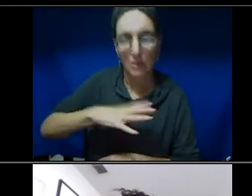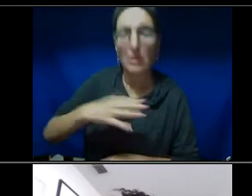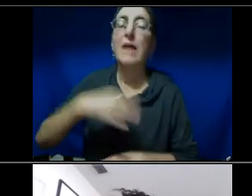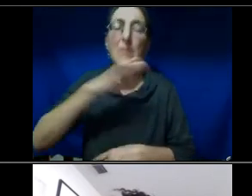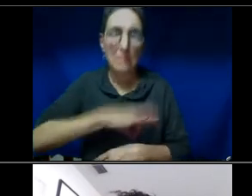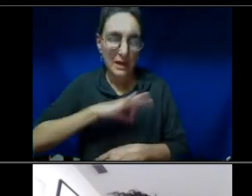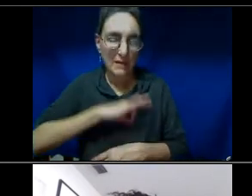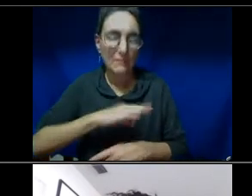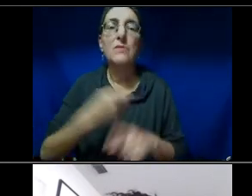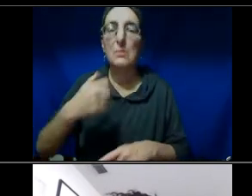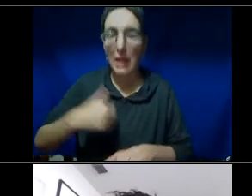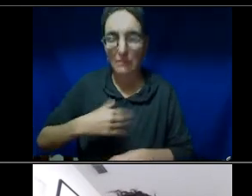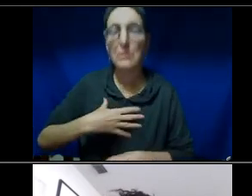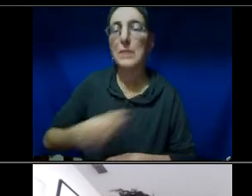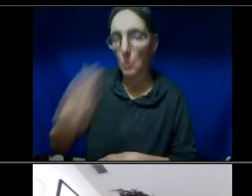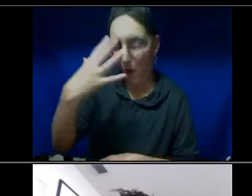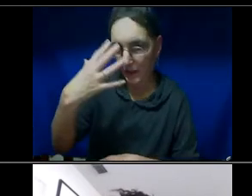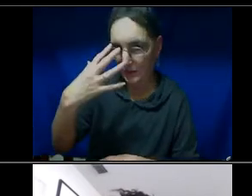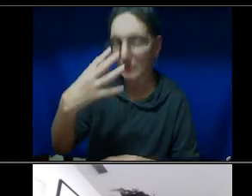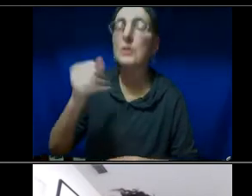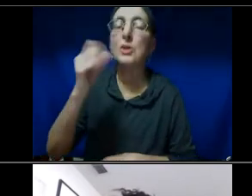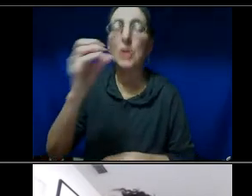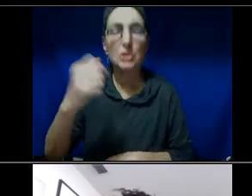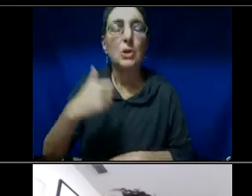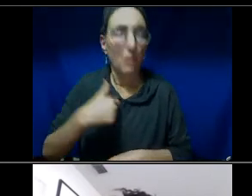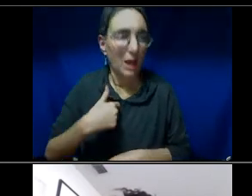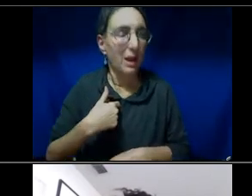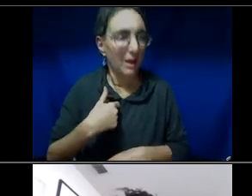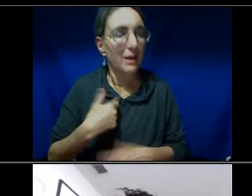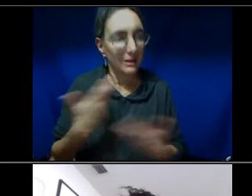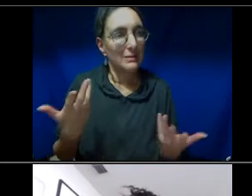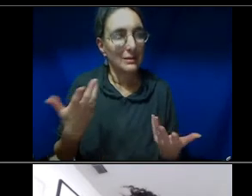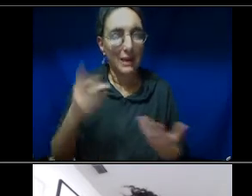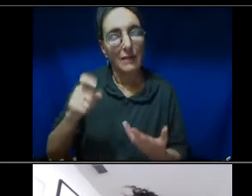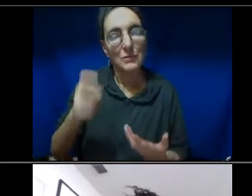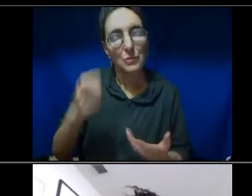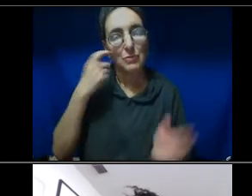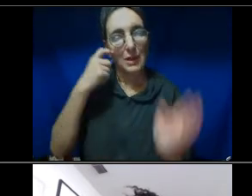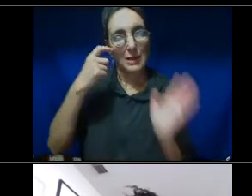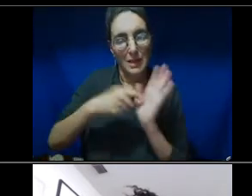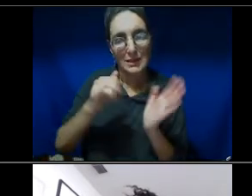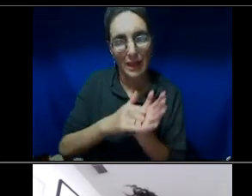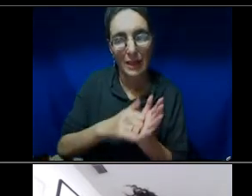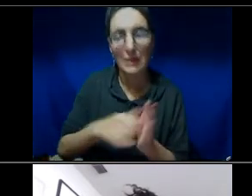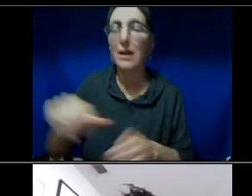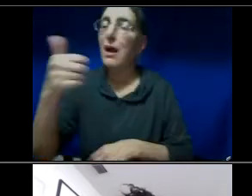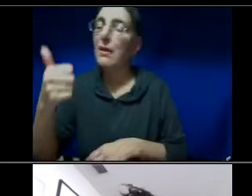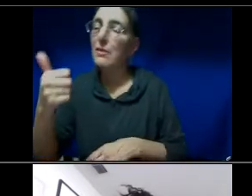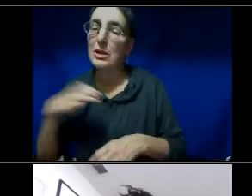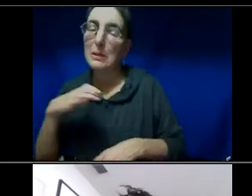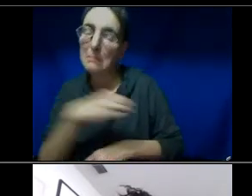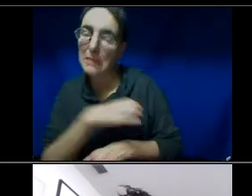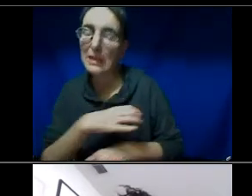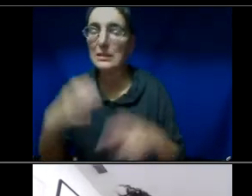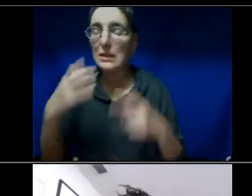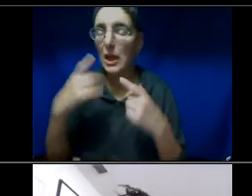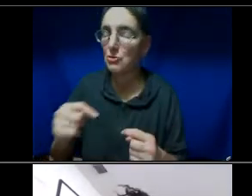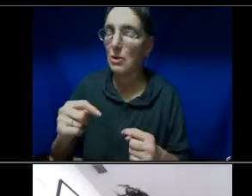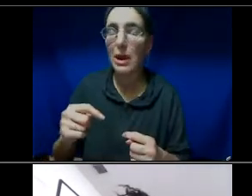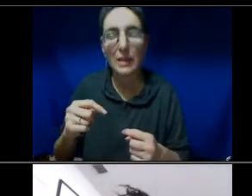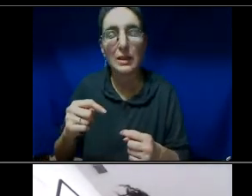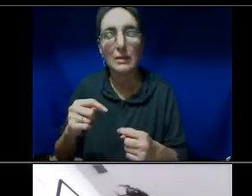I have the privilege to work in spaces of power like this one here and other advisory committees, I try my best to confront white supremacy personally and